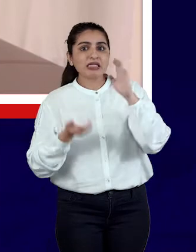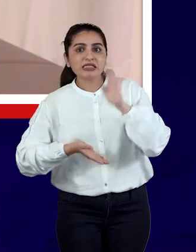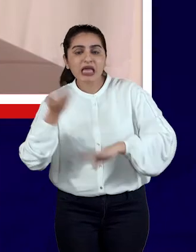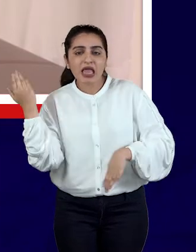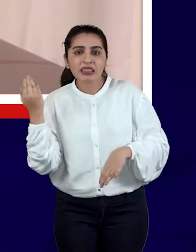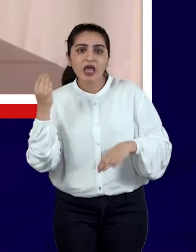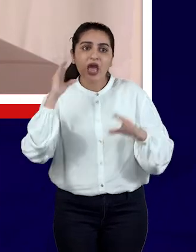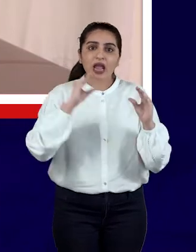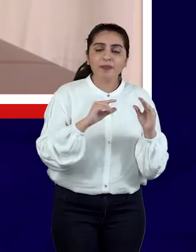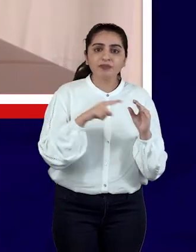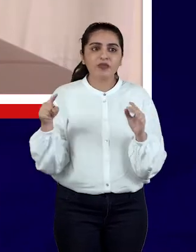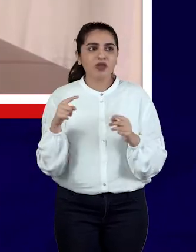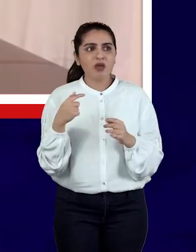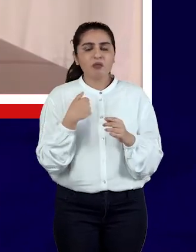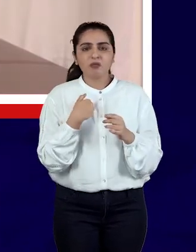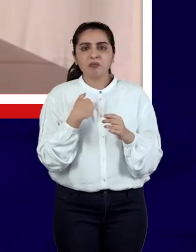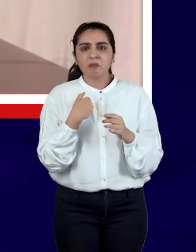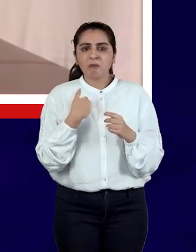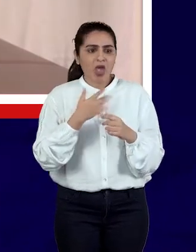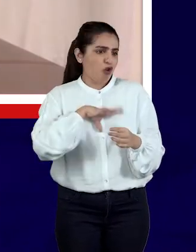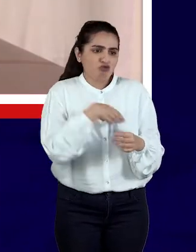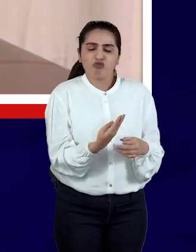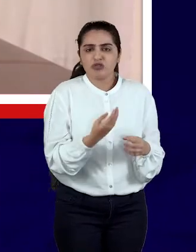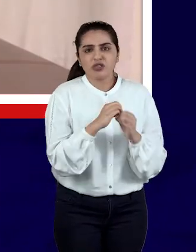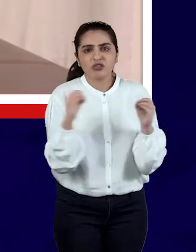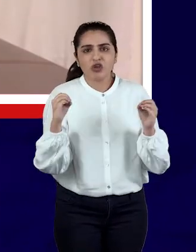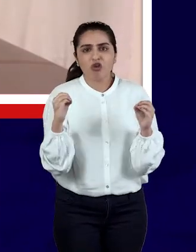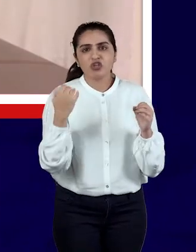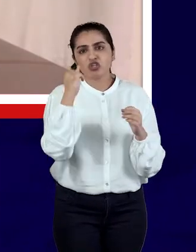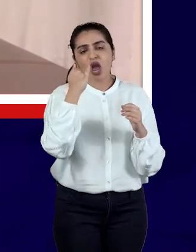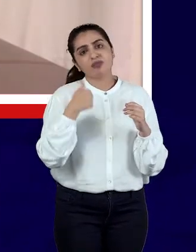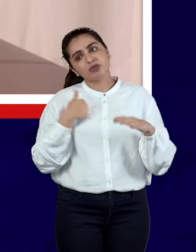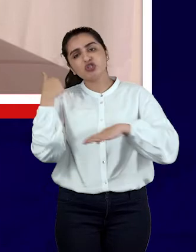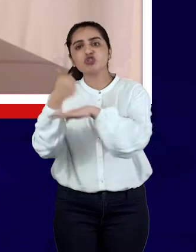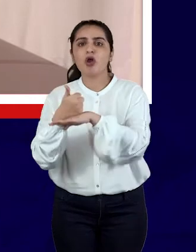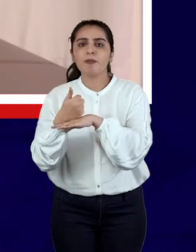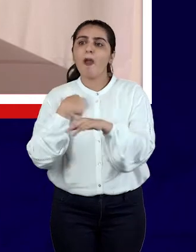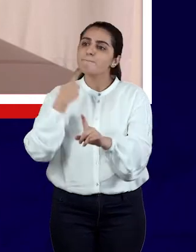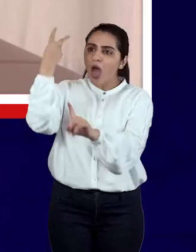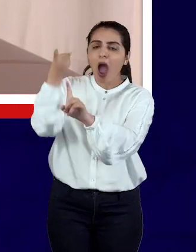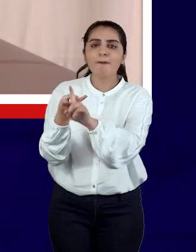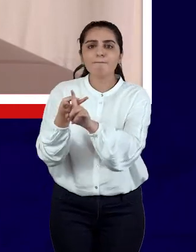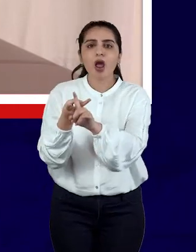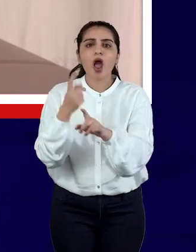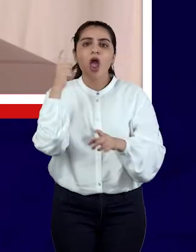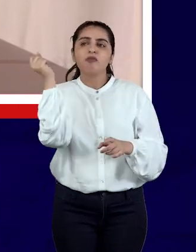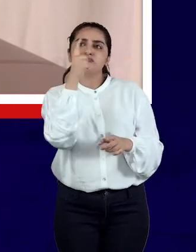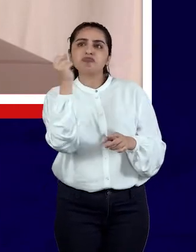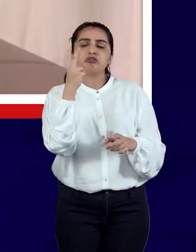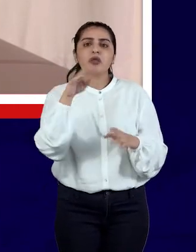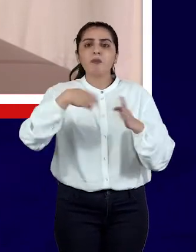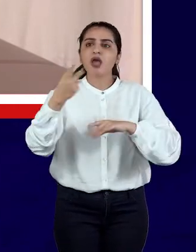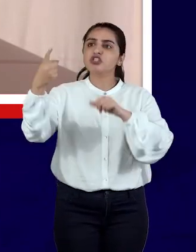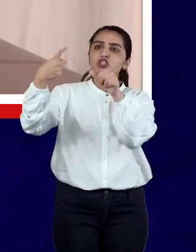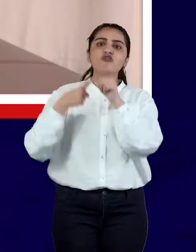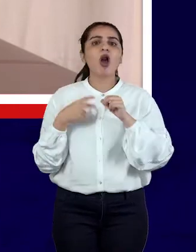facility. So I thought, hey, what do I have to lose? Maybe this is my calling. And I apply. And a few months later,